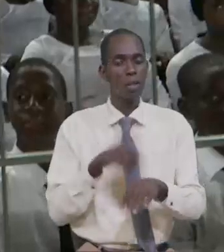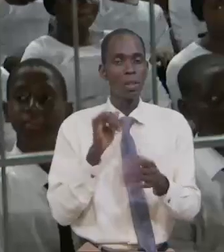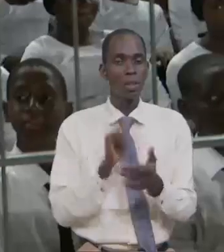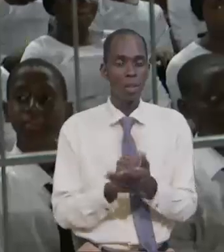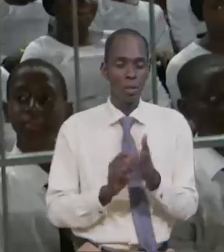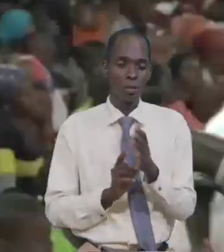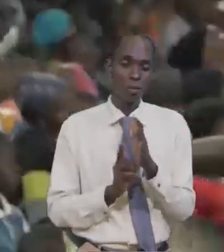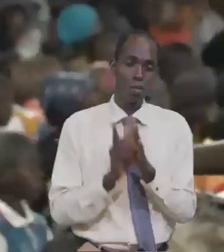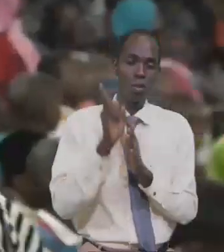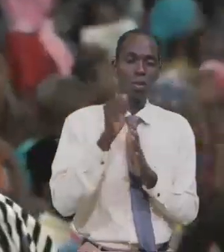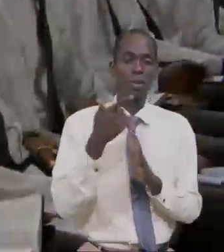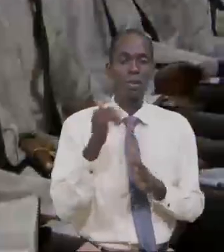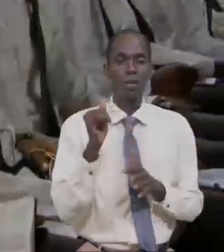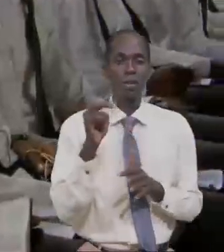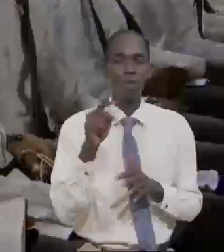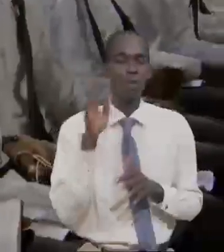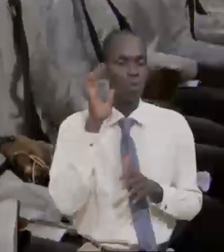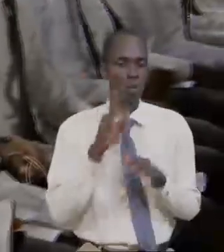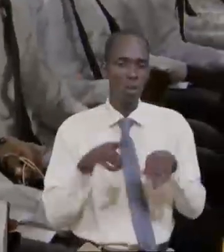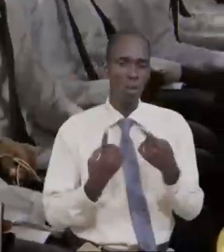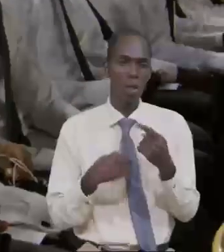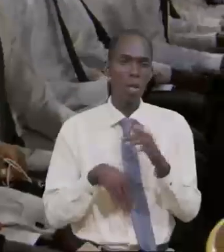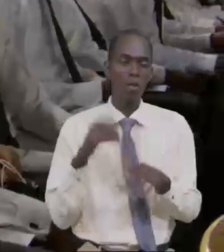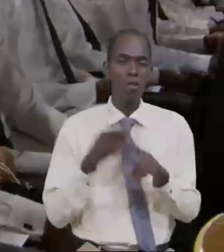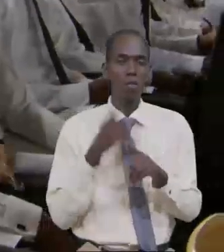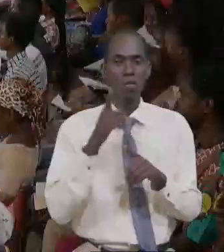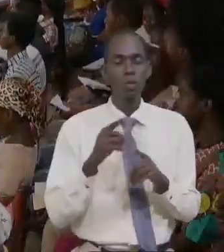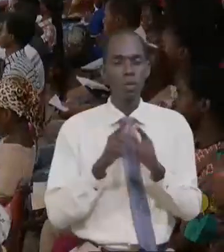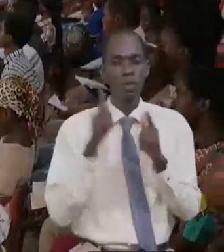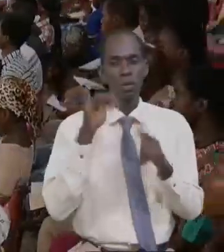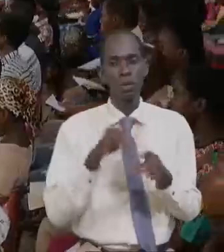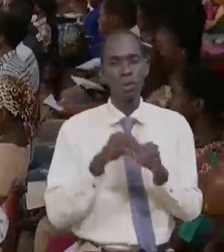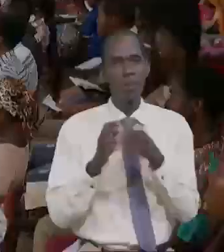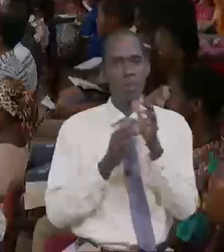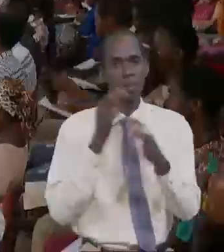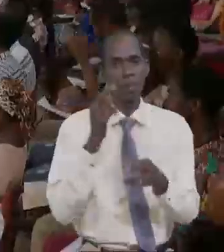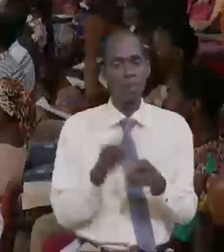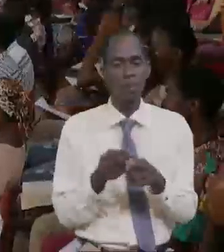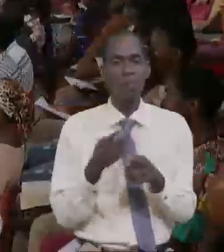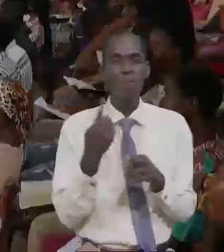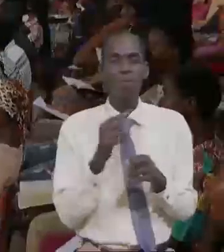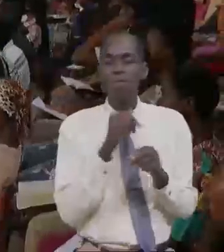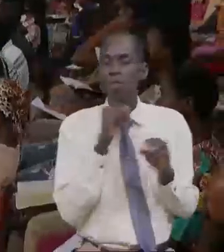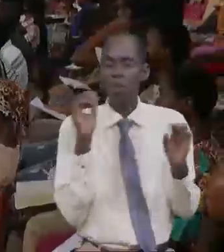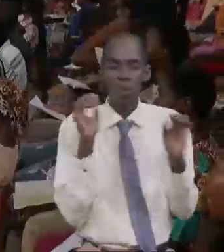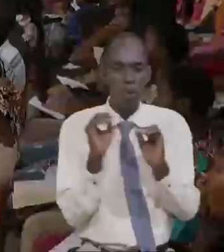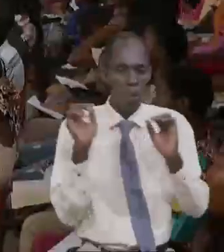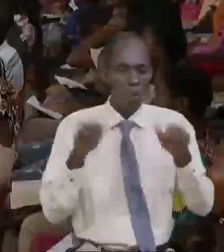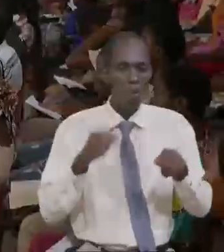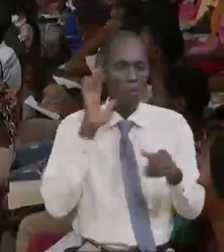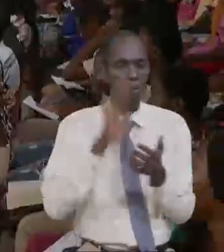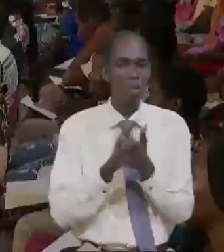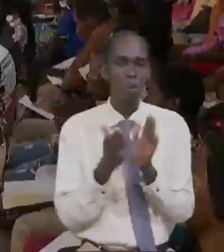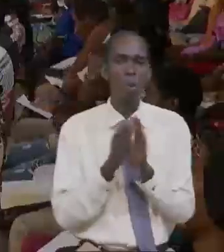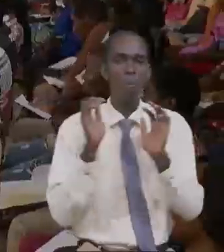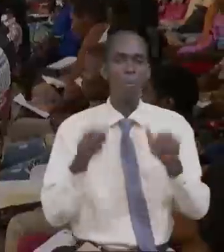Impossibilities will be possible in your life. Jesus says unto you, if you can only